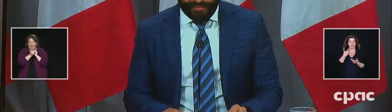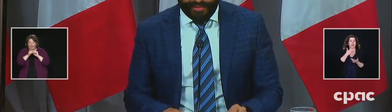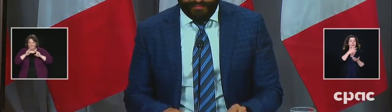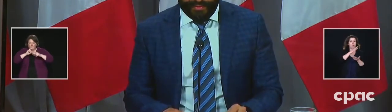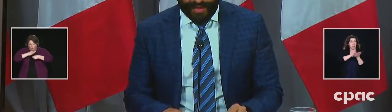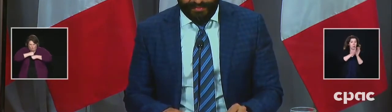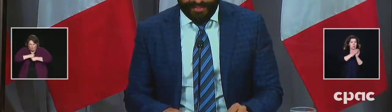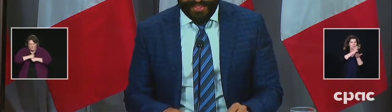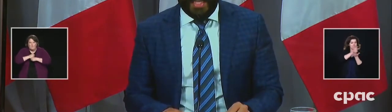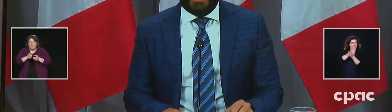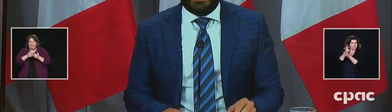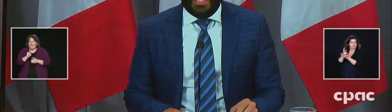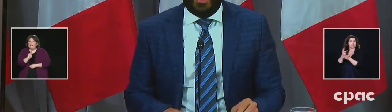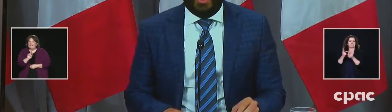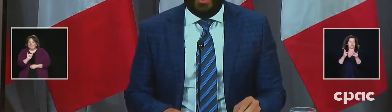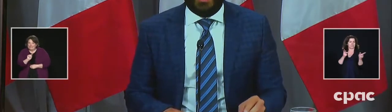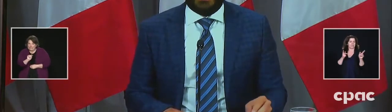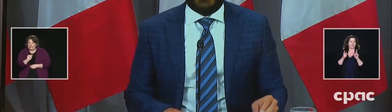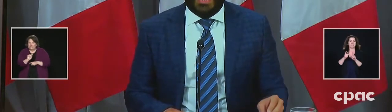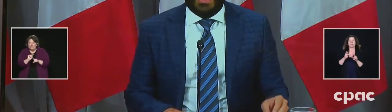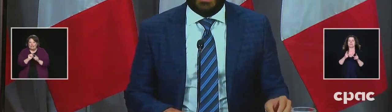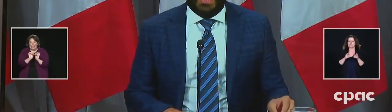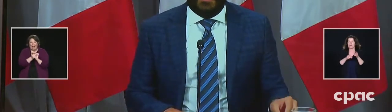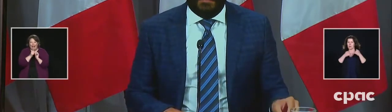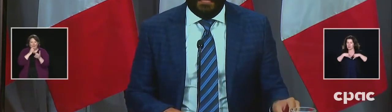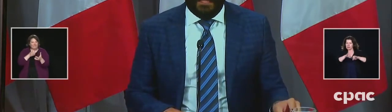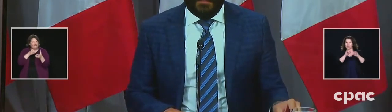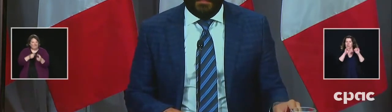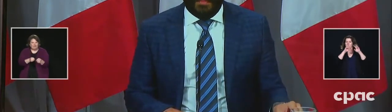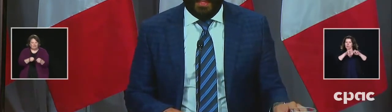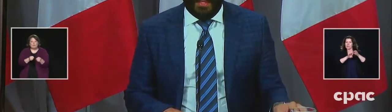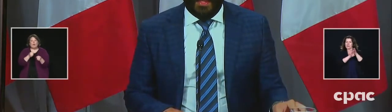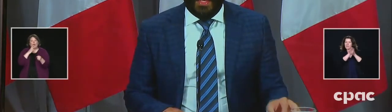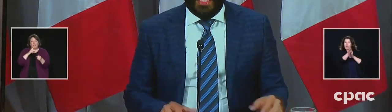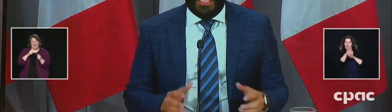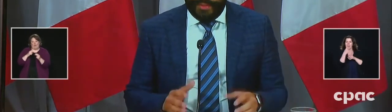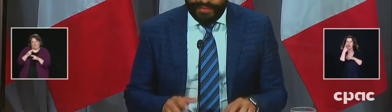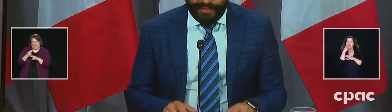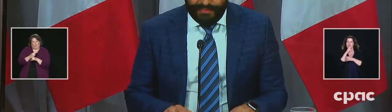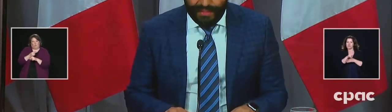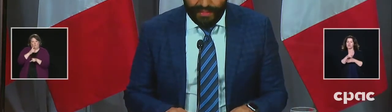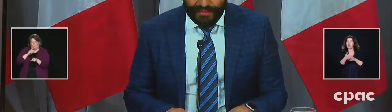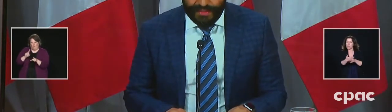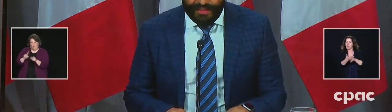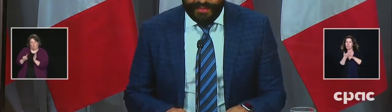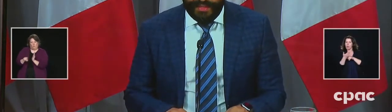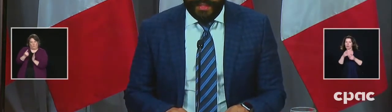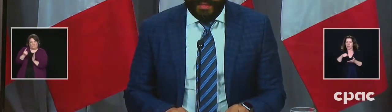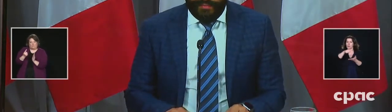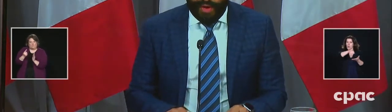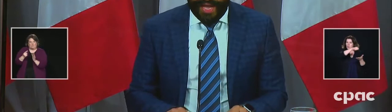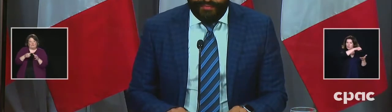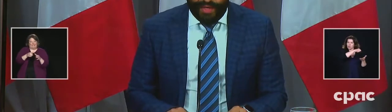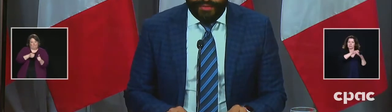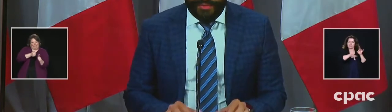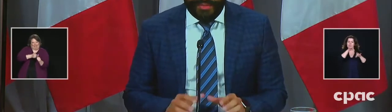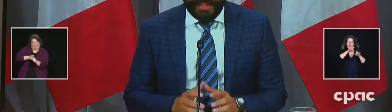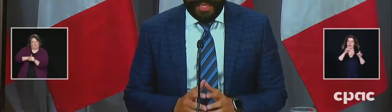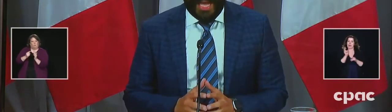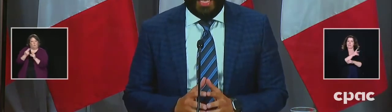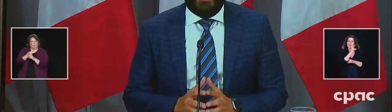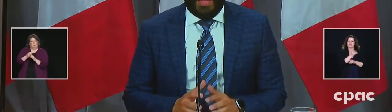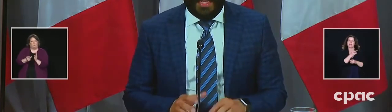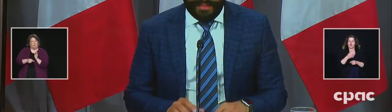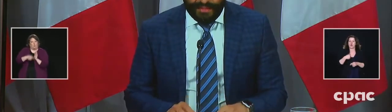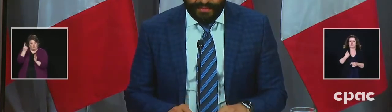proposed solution for a rapid single-use testing kit. Les entreprises qui vont avoir du